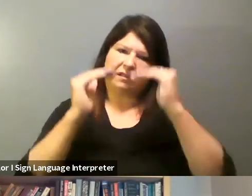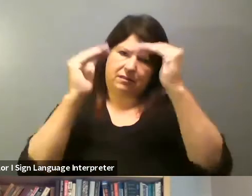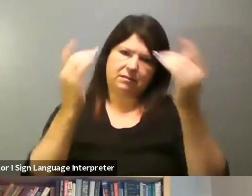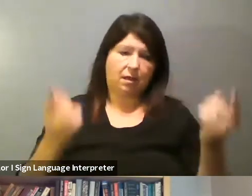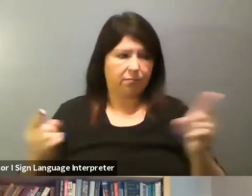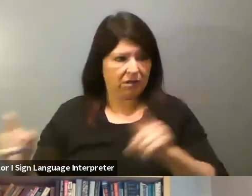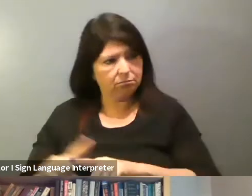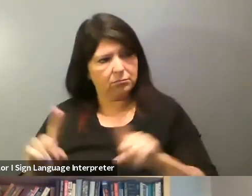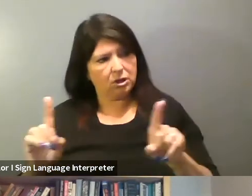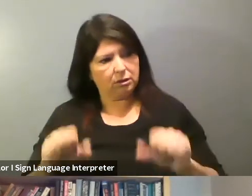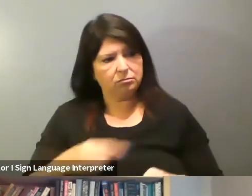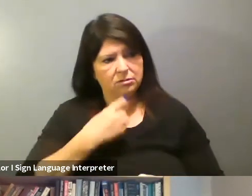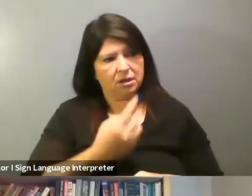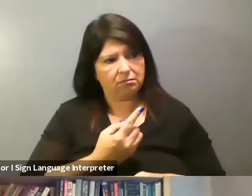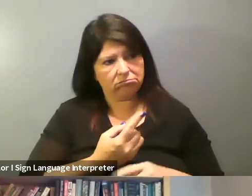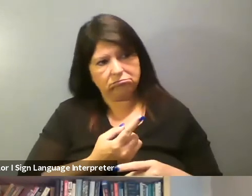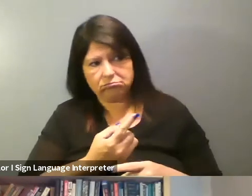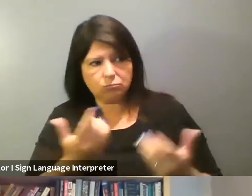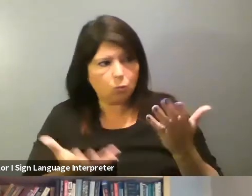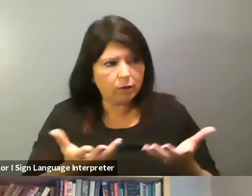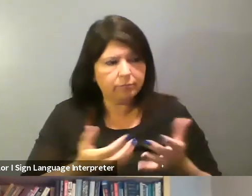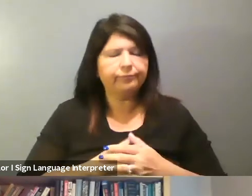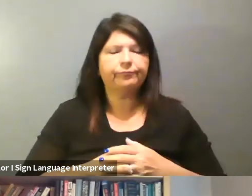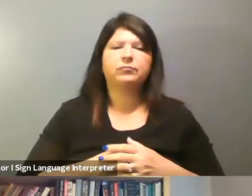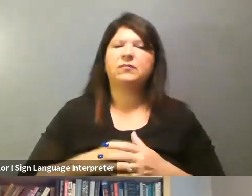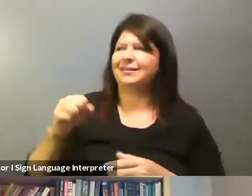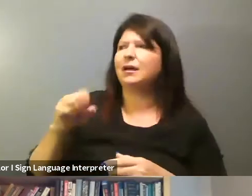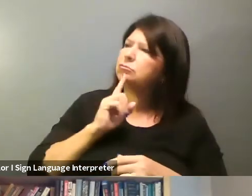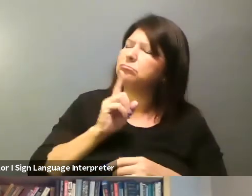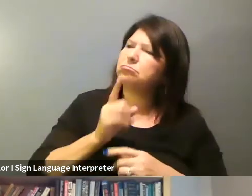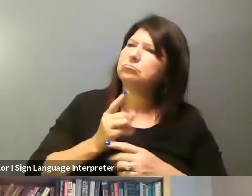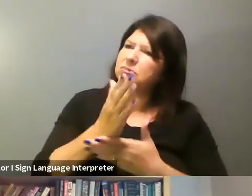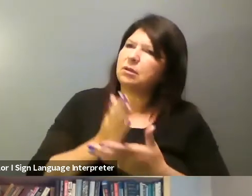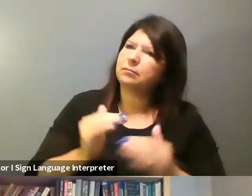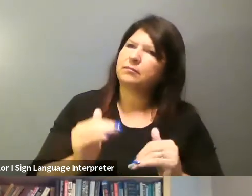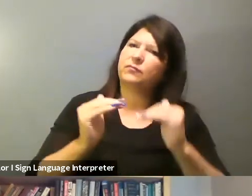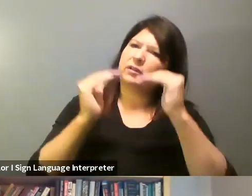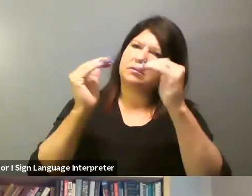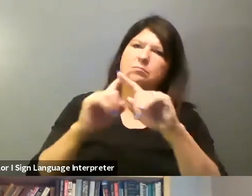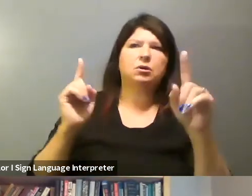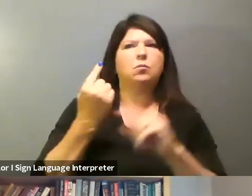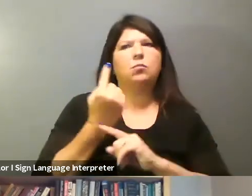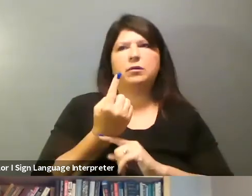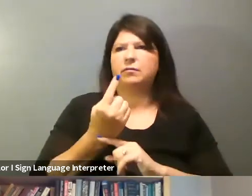that? Well, certainly there have been advancements, but one of the major issues is the preventive